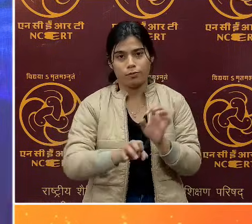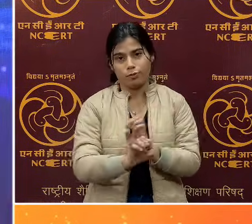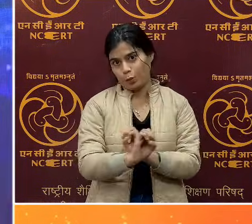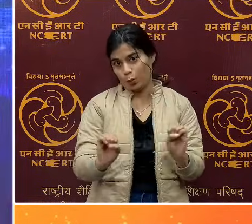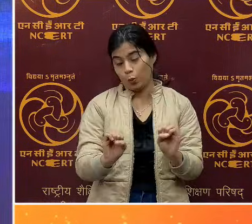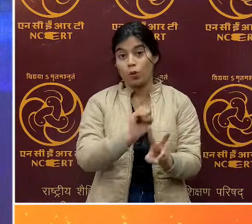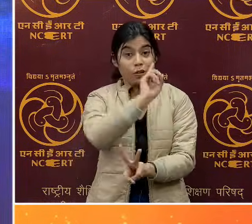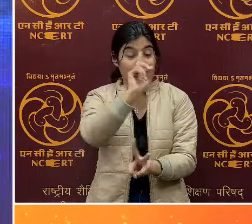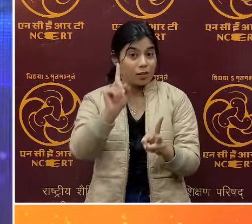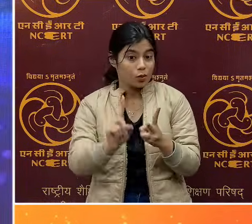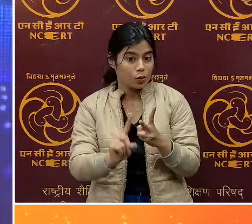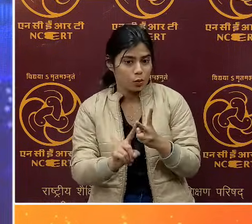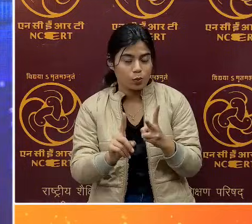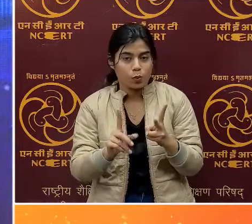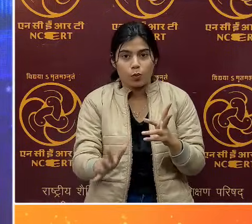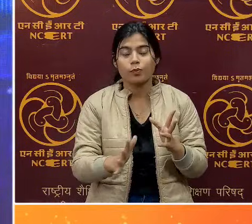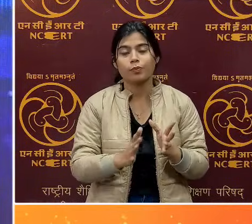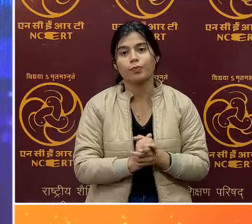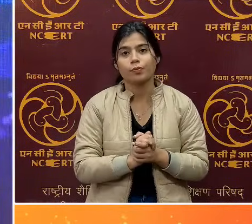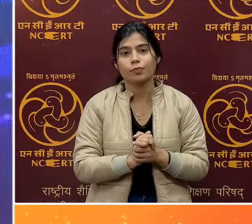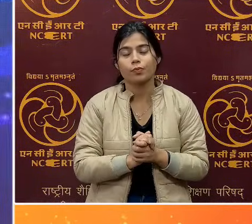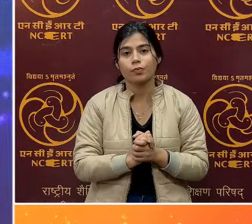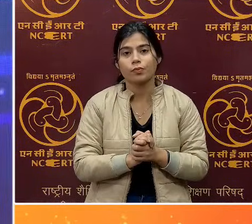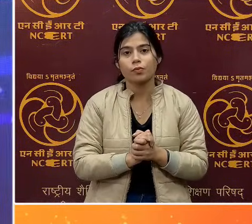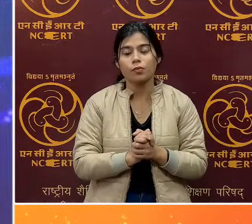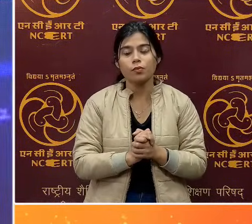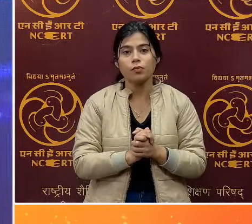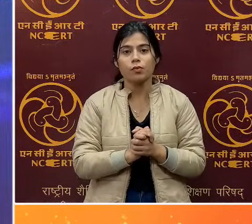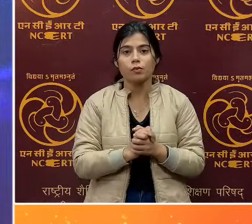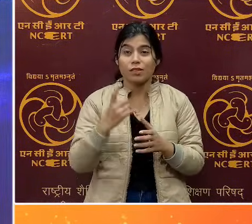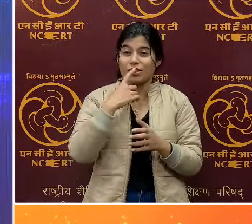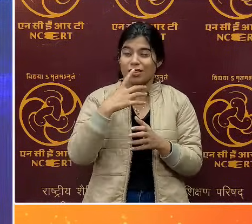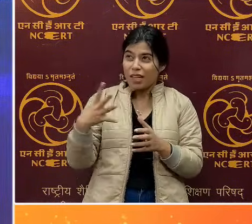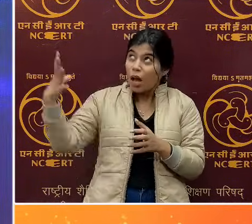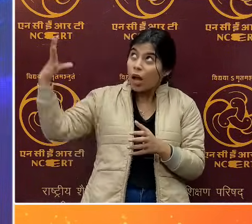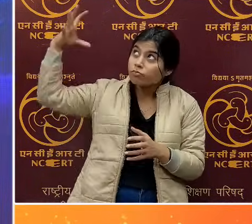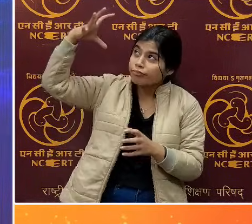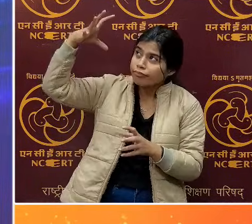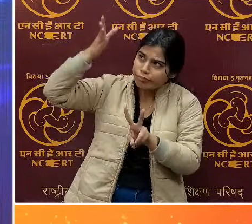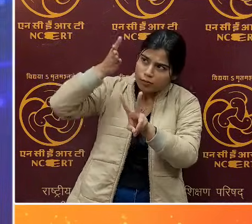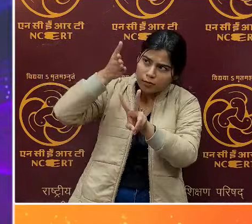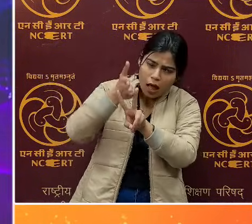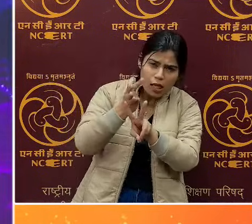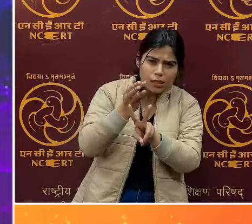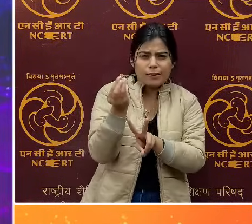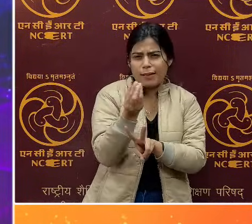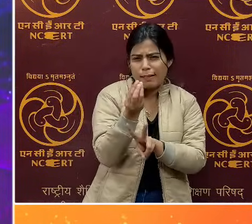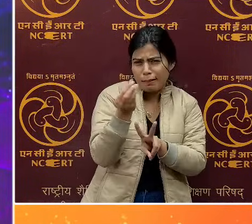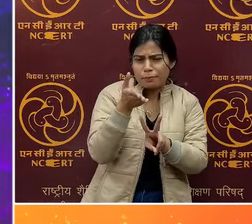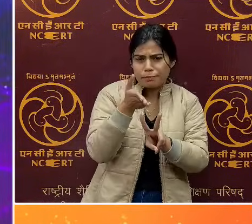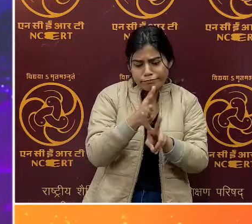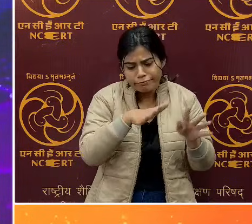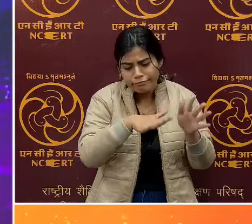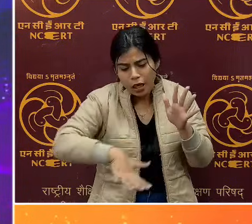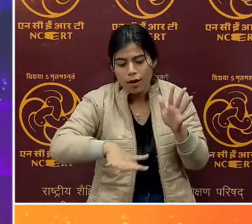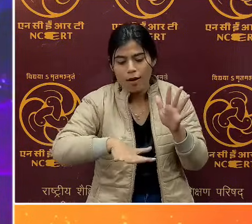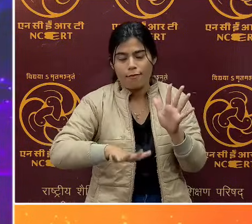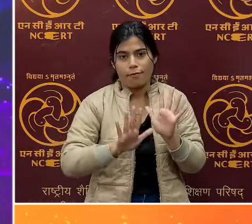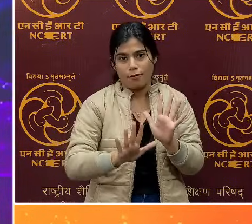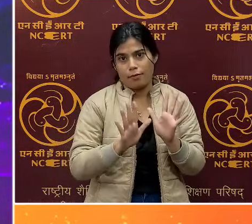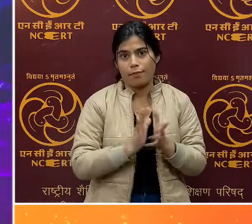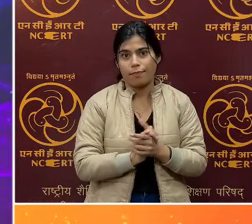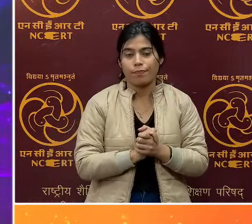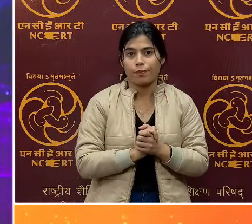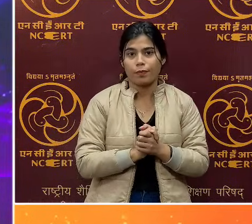about translucent object, so partially they allow some light to pass through them. So the Yes. same will happen when the source